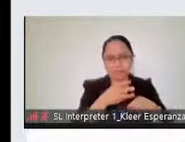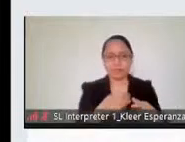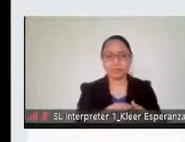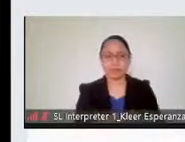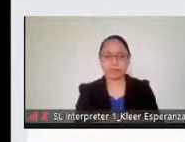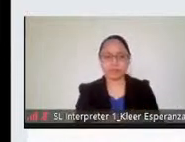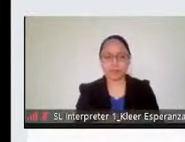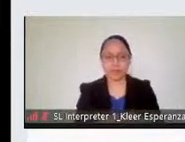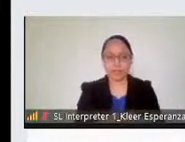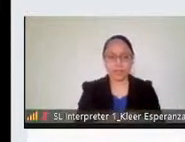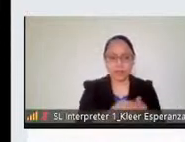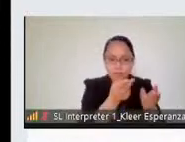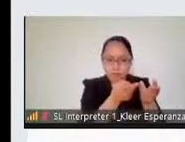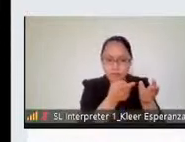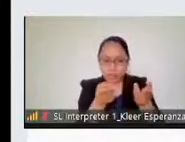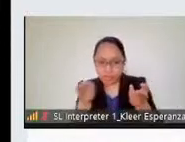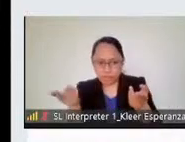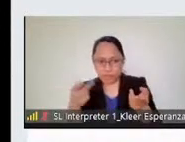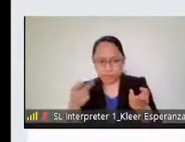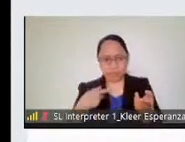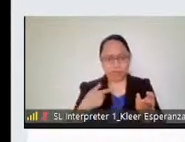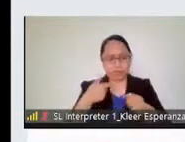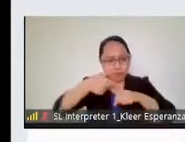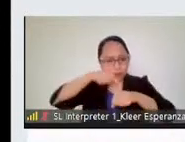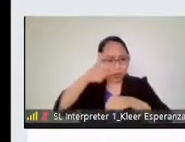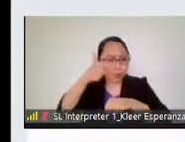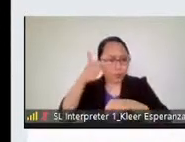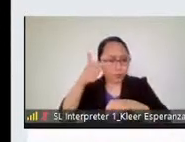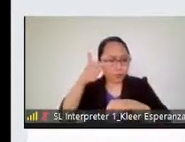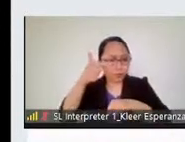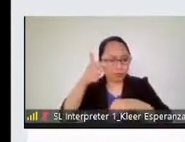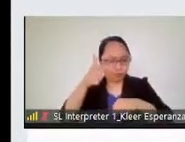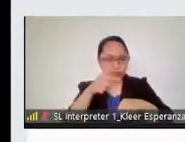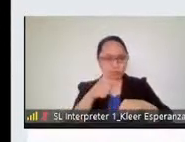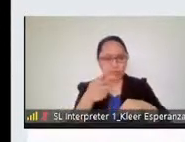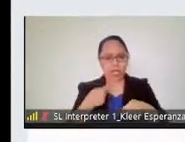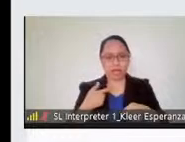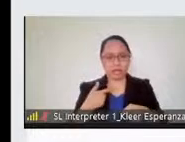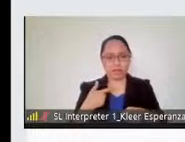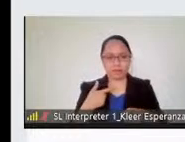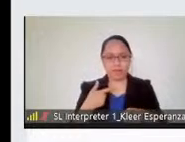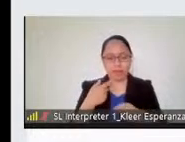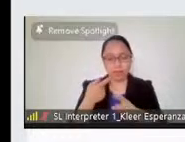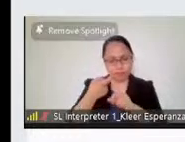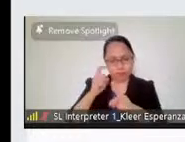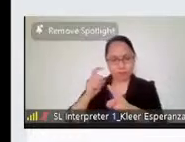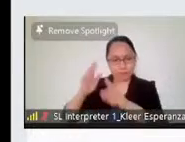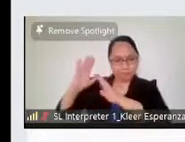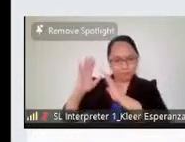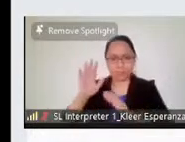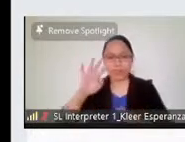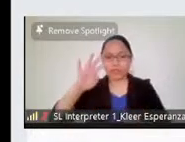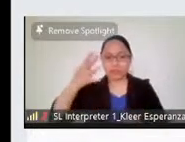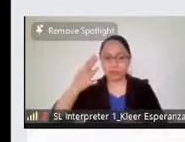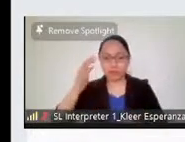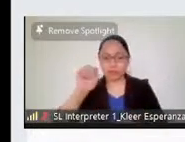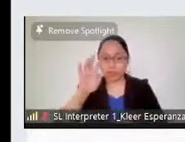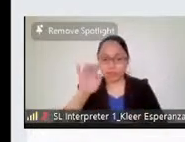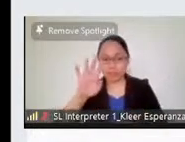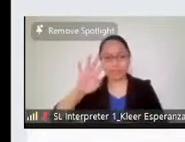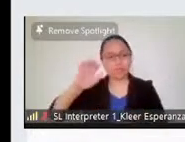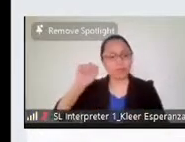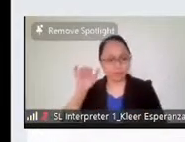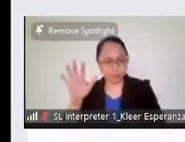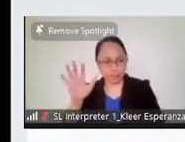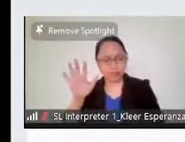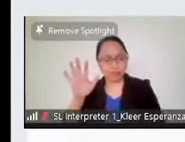ornaments, fragments of 14th to 15th century Chinese and Siamese jars, beads, turtle shell comb, coconut